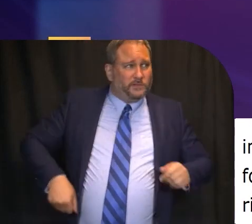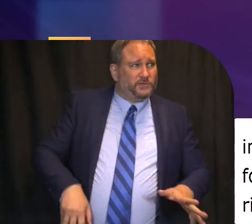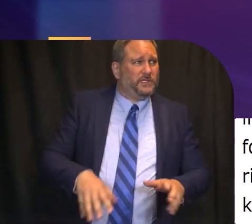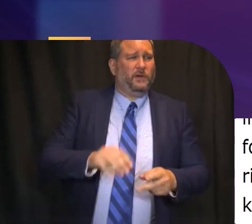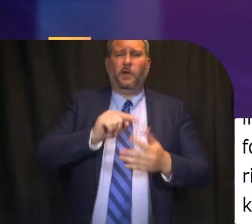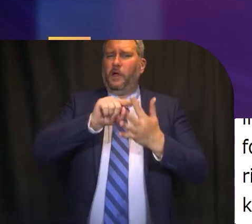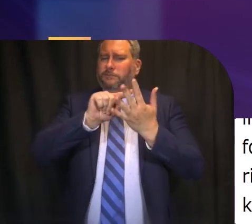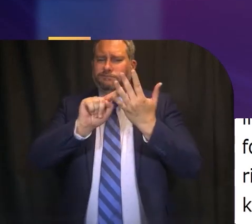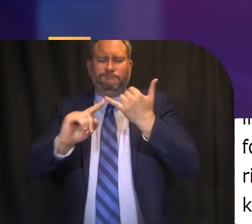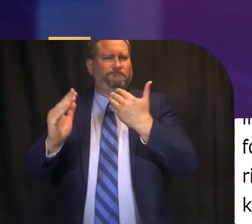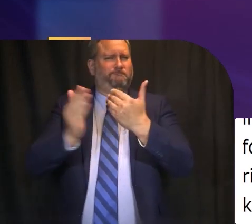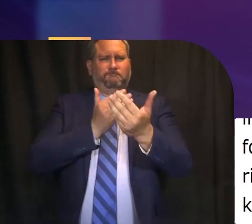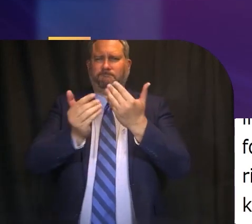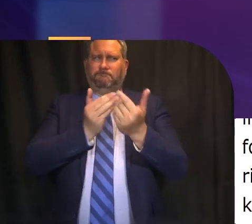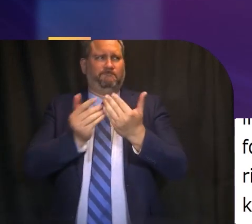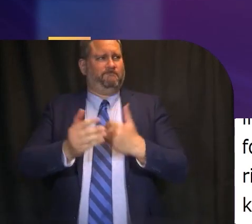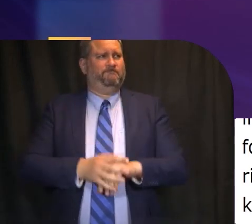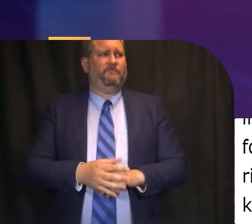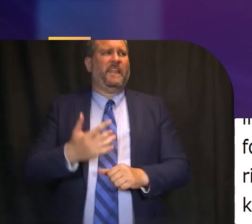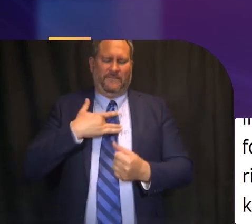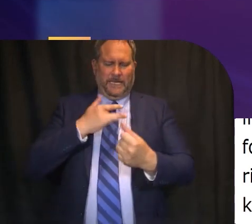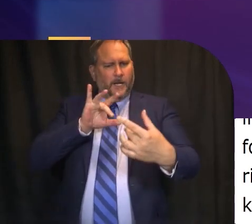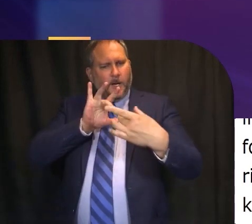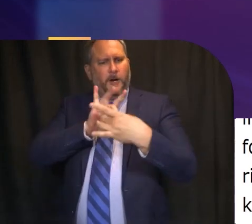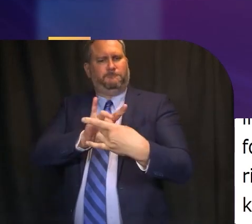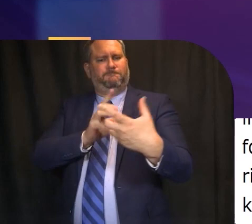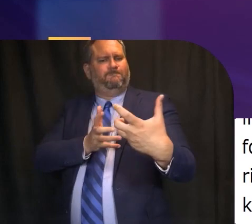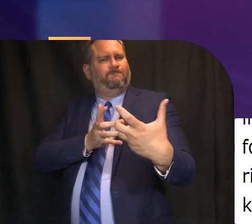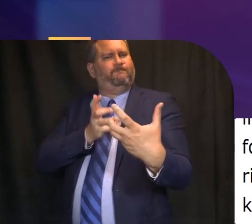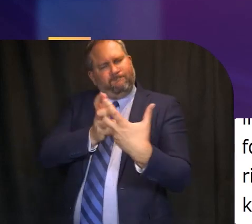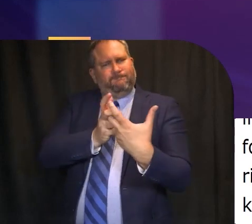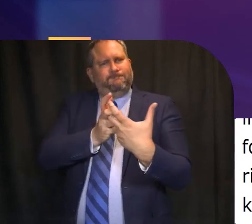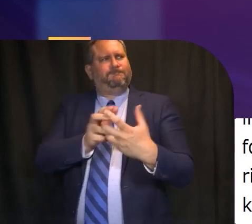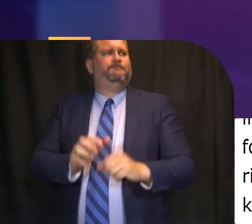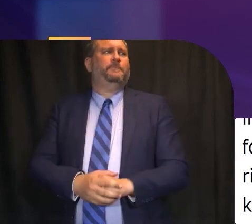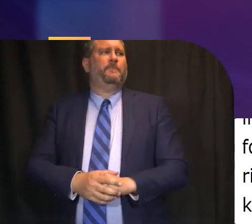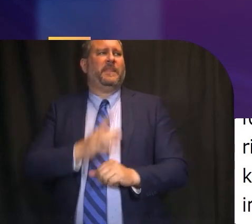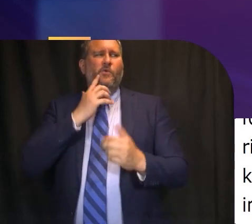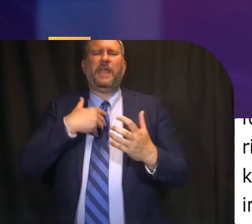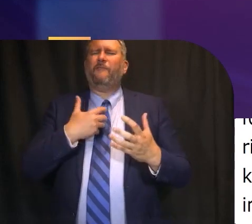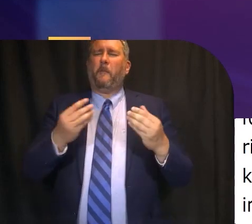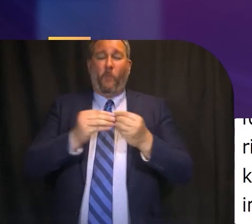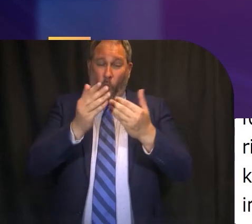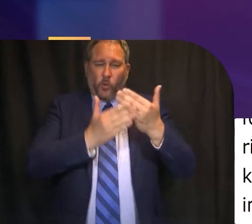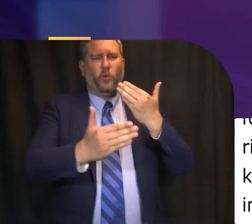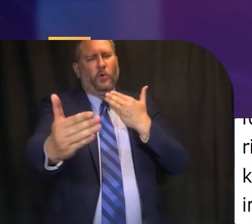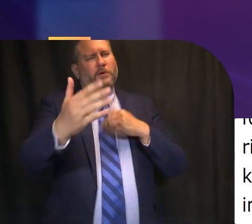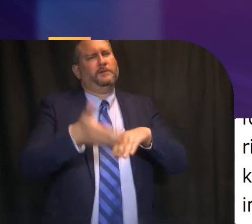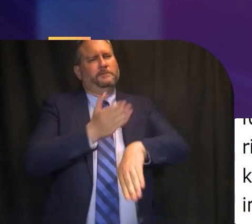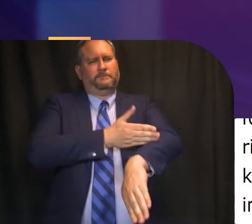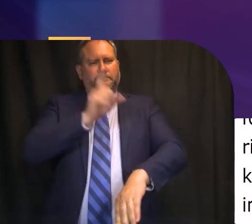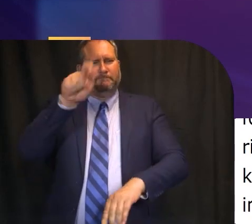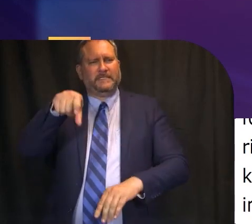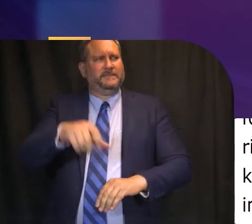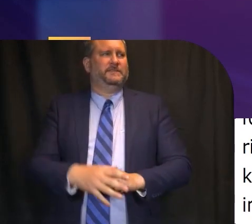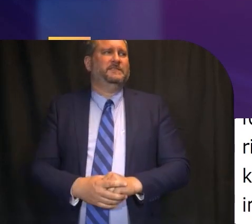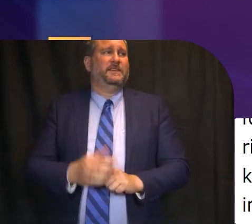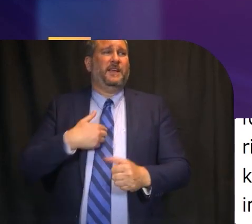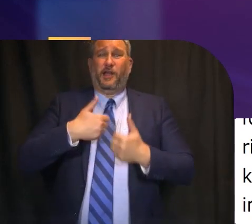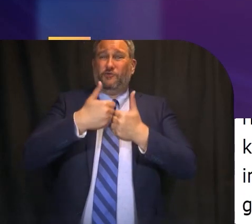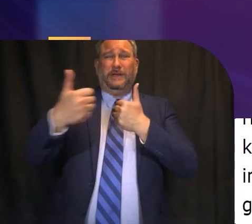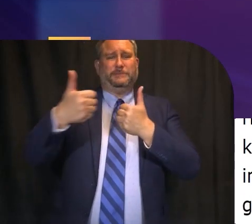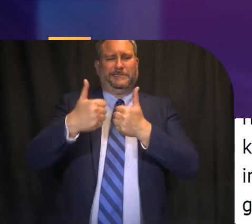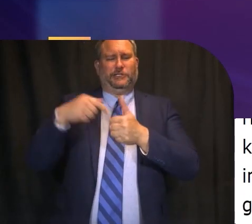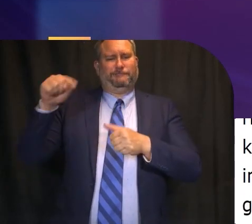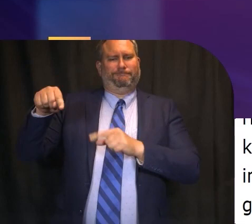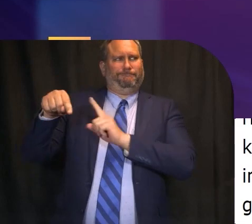so much more to do. When it comes to transportation, many of our most important moments in life depend on mobility, on being able to get where you need